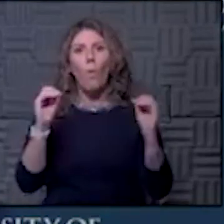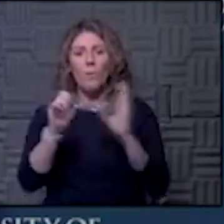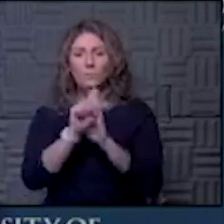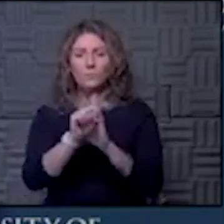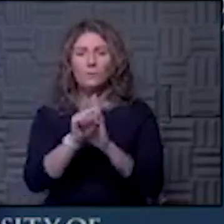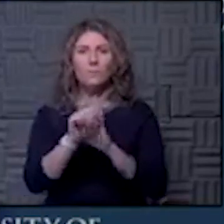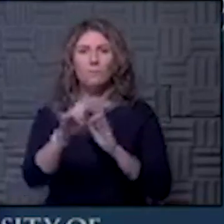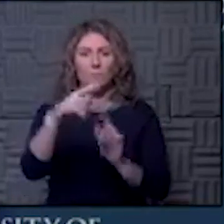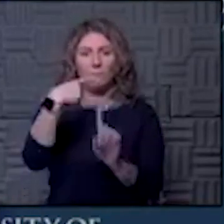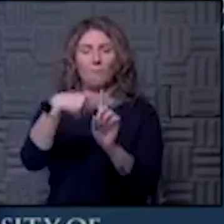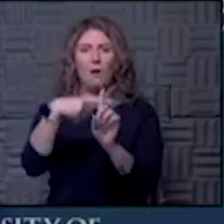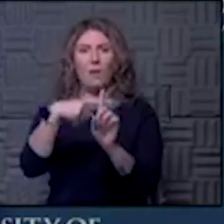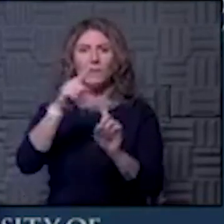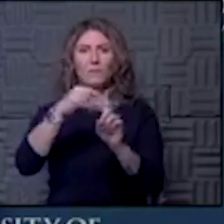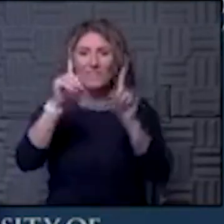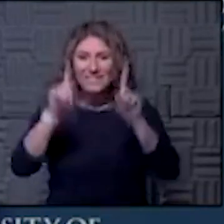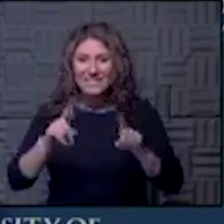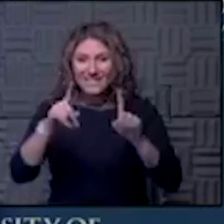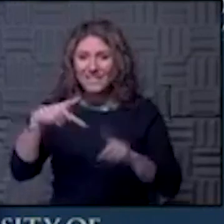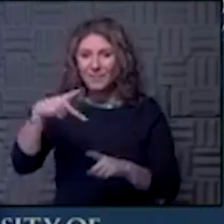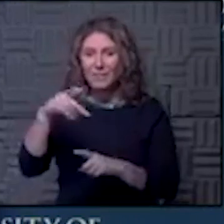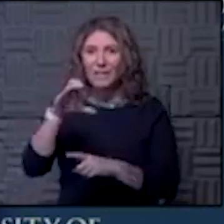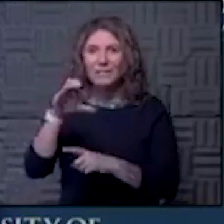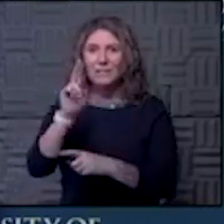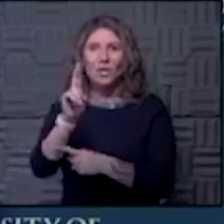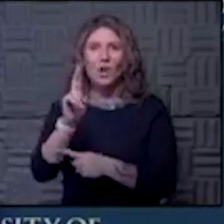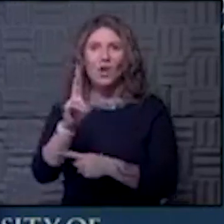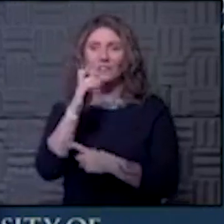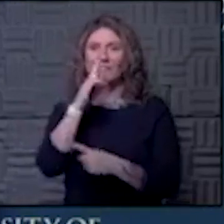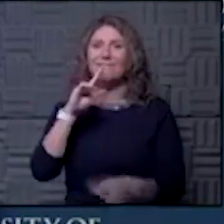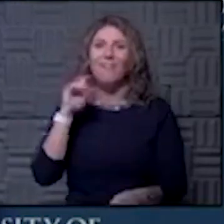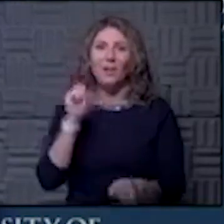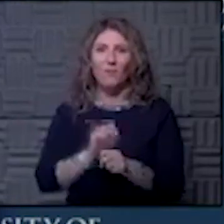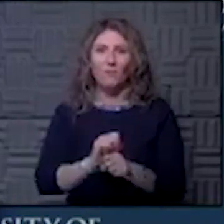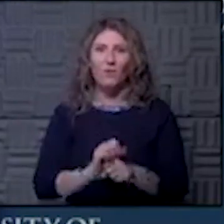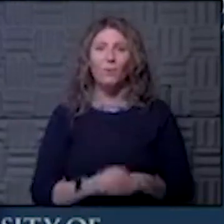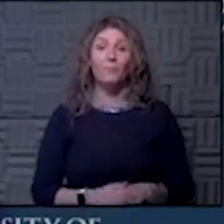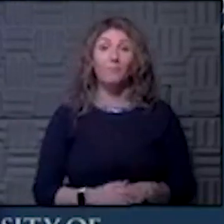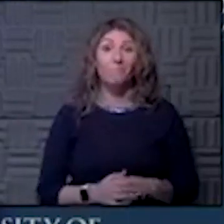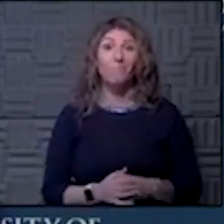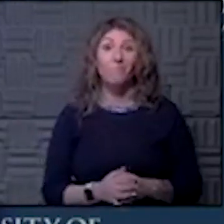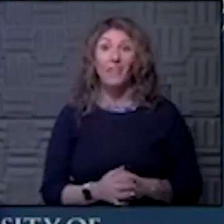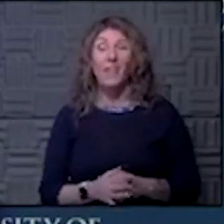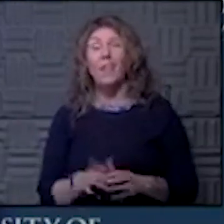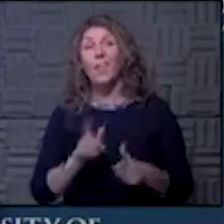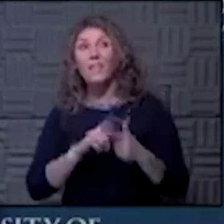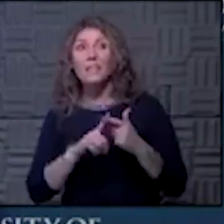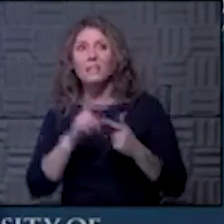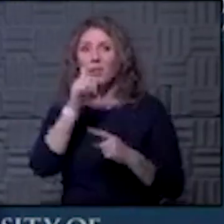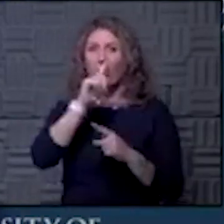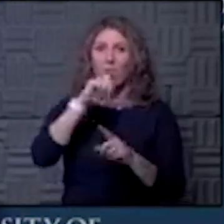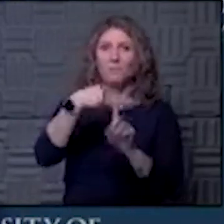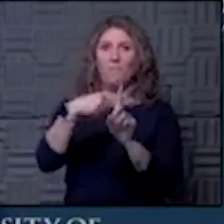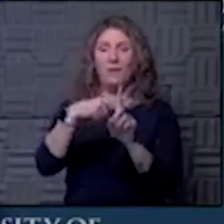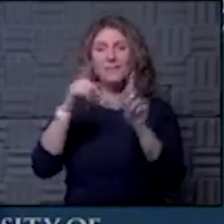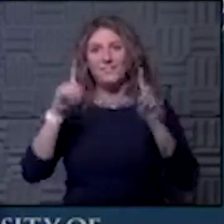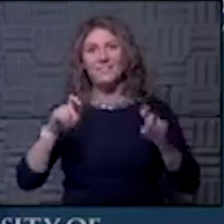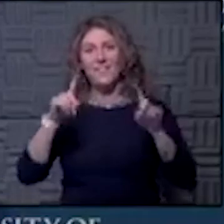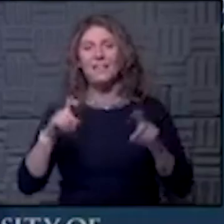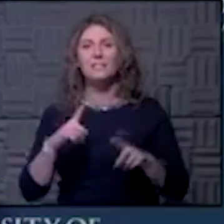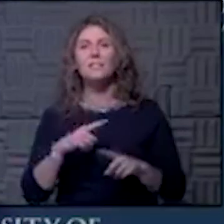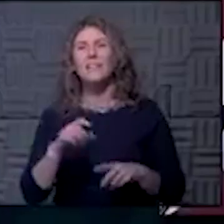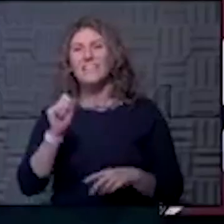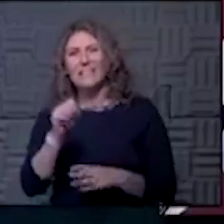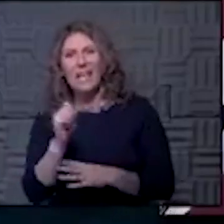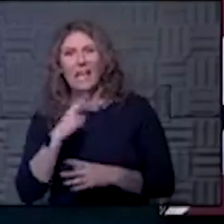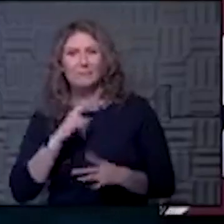that positive, when we tested them by PCR, is not confirmed, and it's thought to be a false positive antigen test. Yeah, it makes me